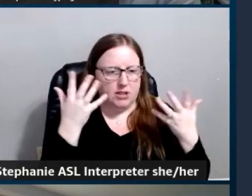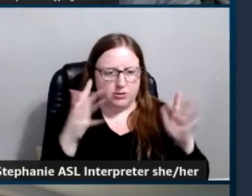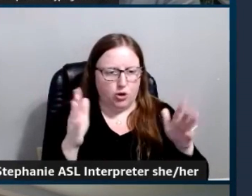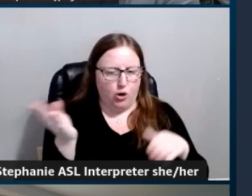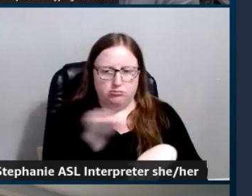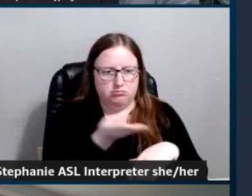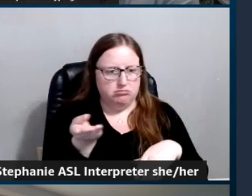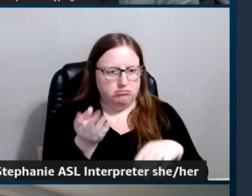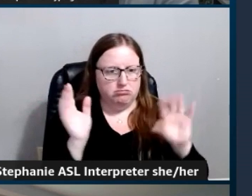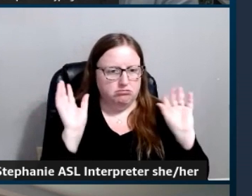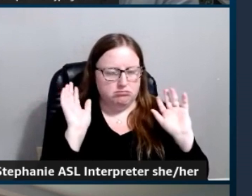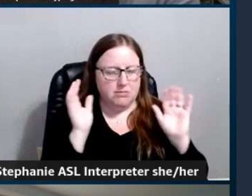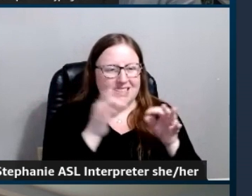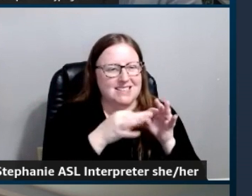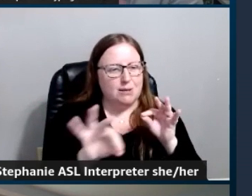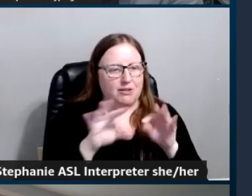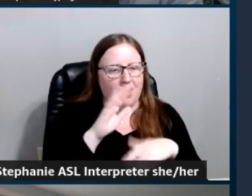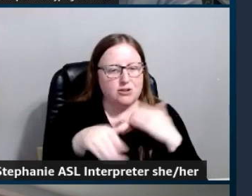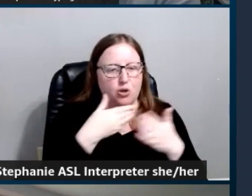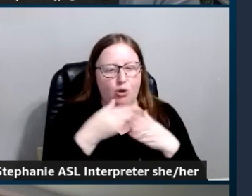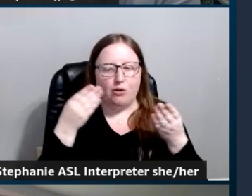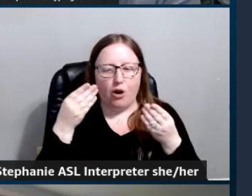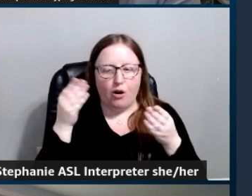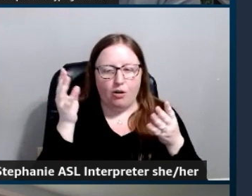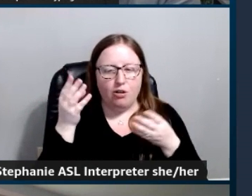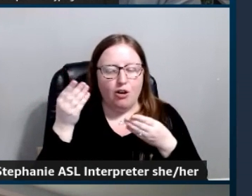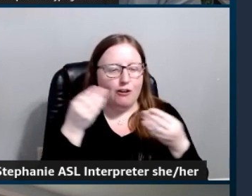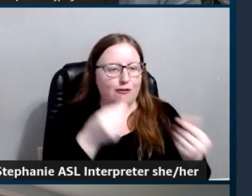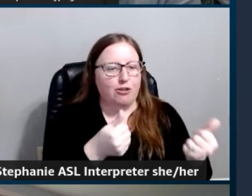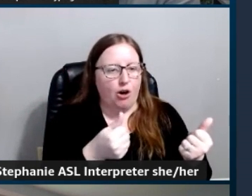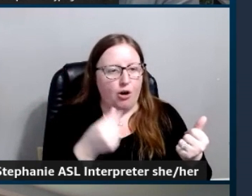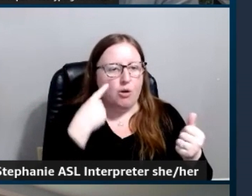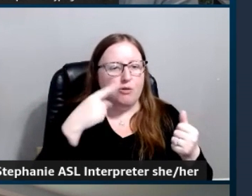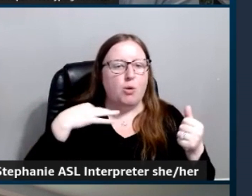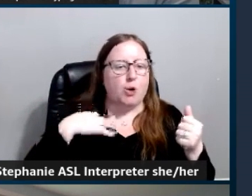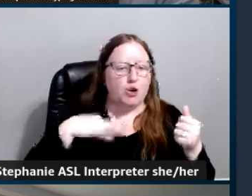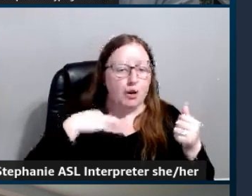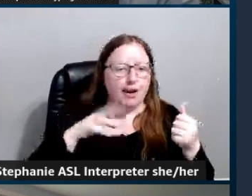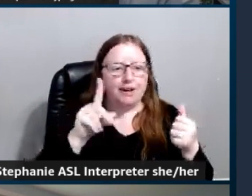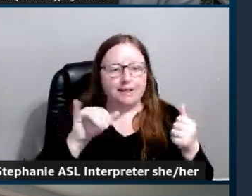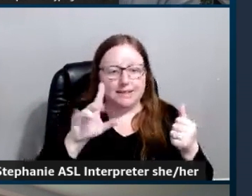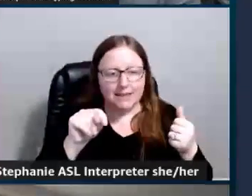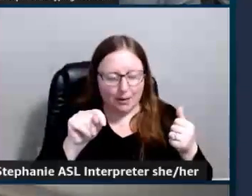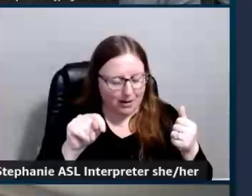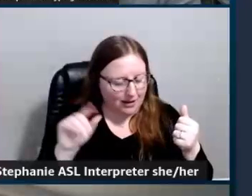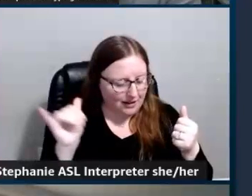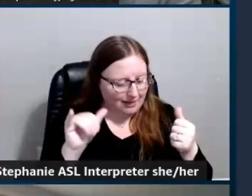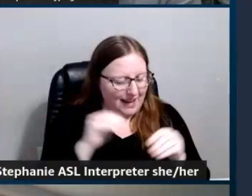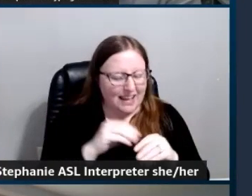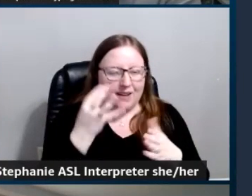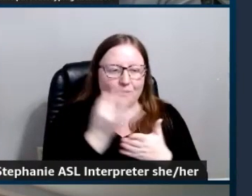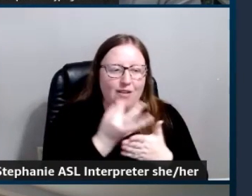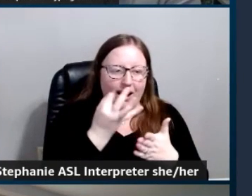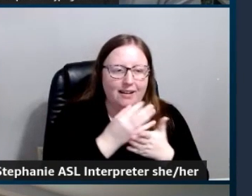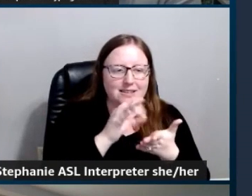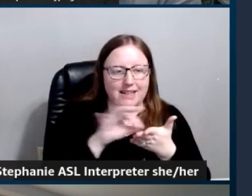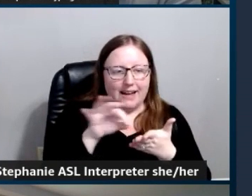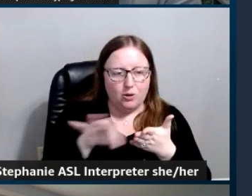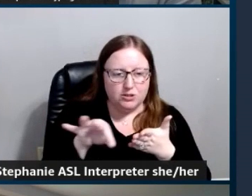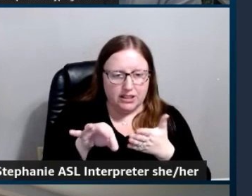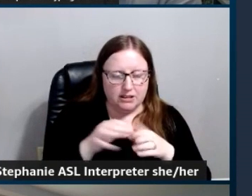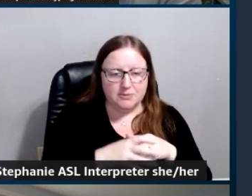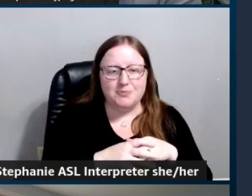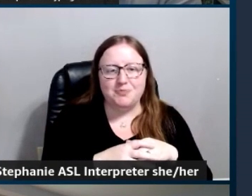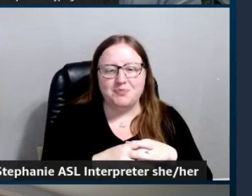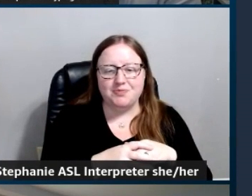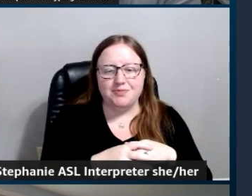it just simplifies the overall flow of, basically credits and debits like you would in financing and accounting.